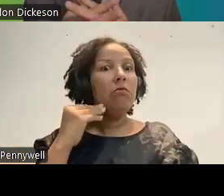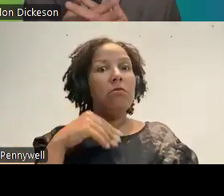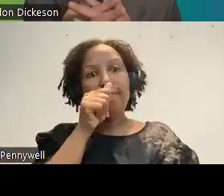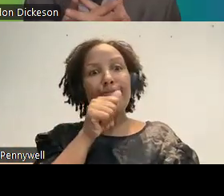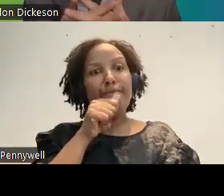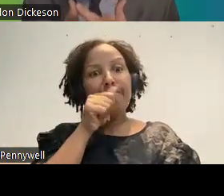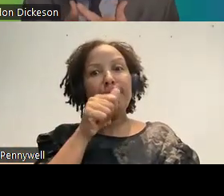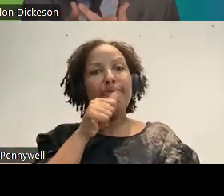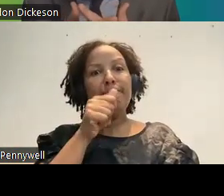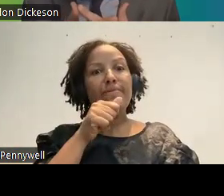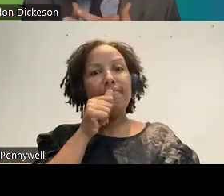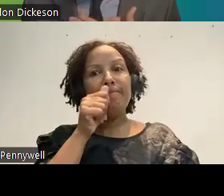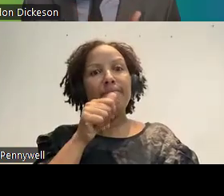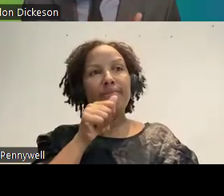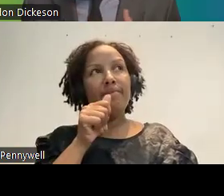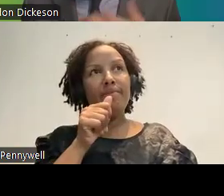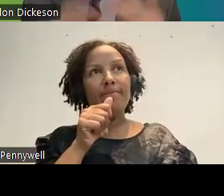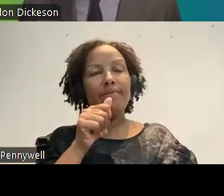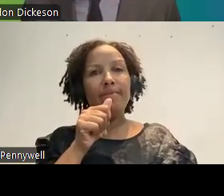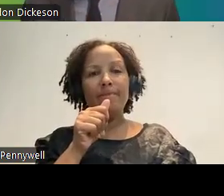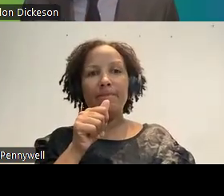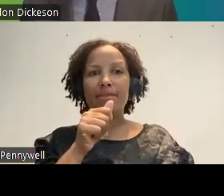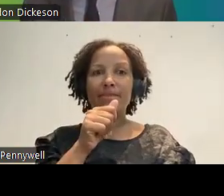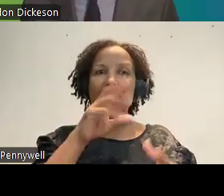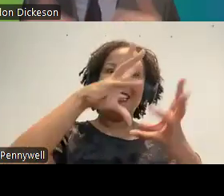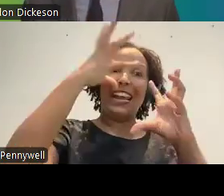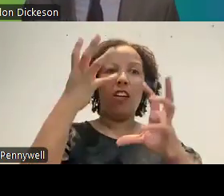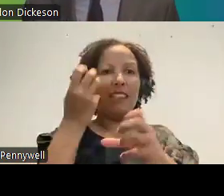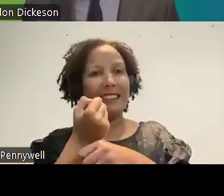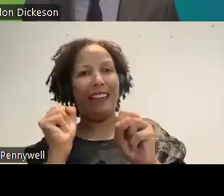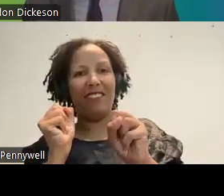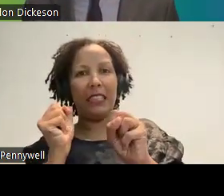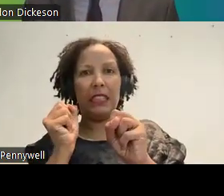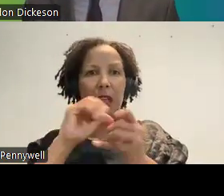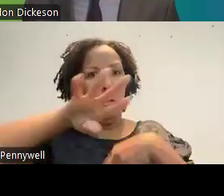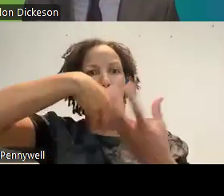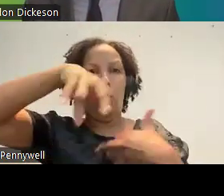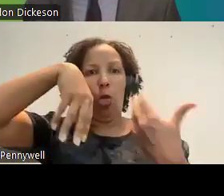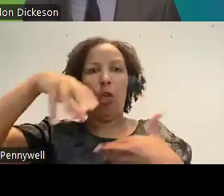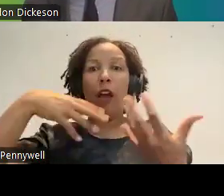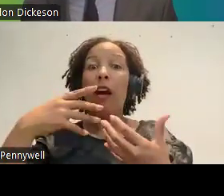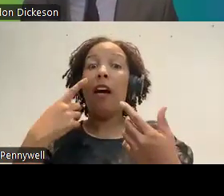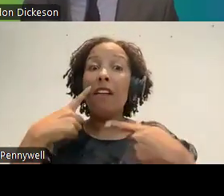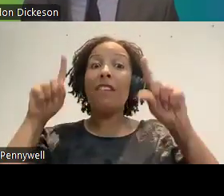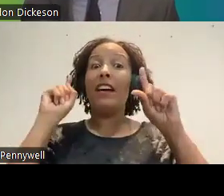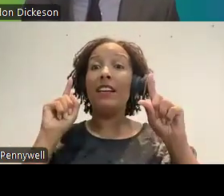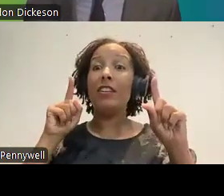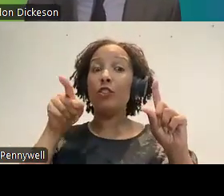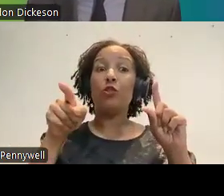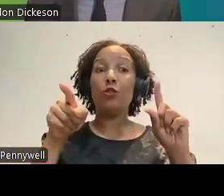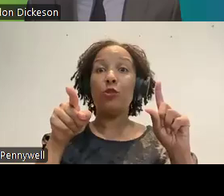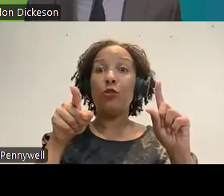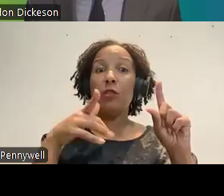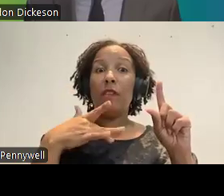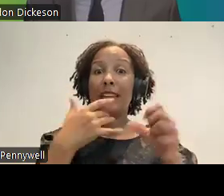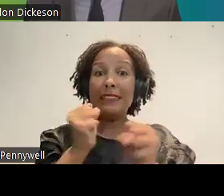conflate chaos and safety. And so what ends up happening is when you finally feel safe for the first time, it's scary, it's different,